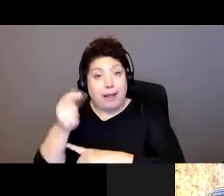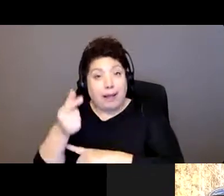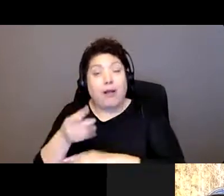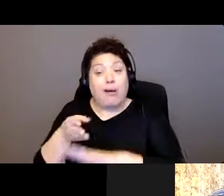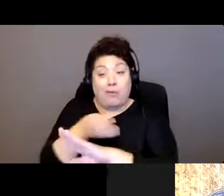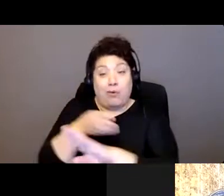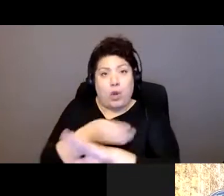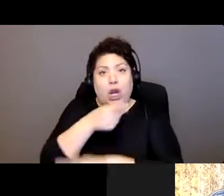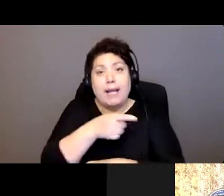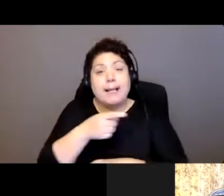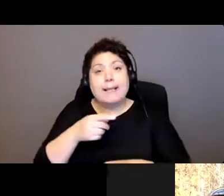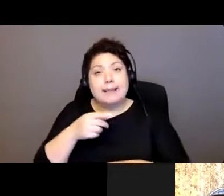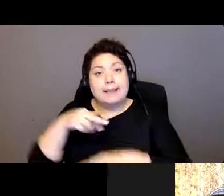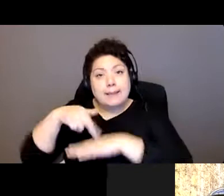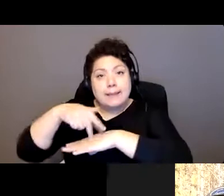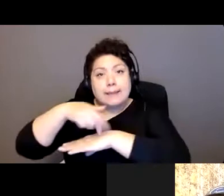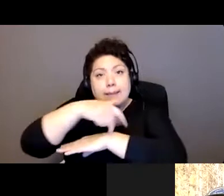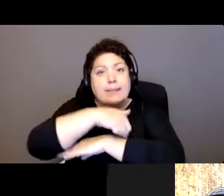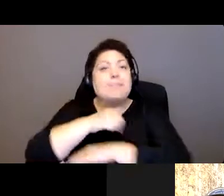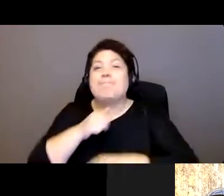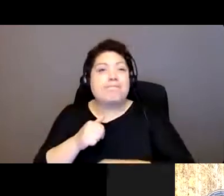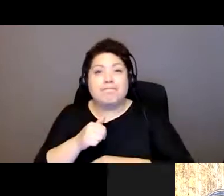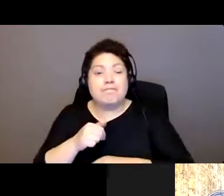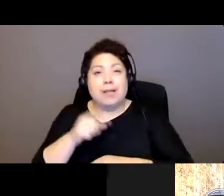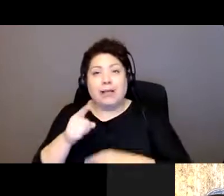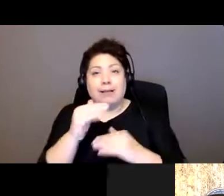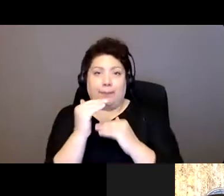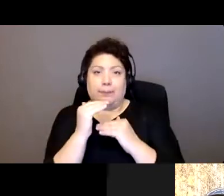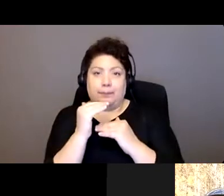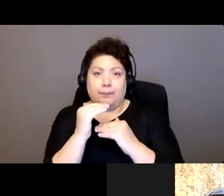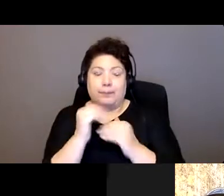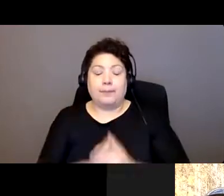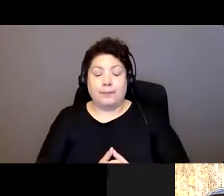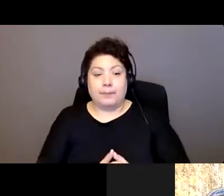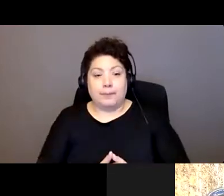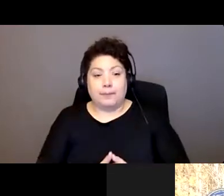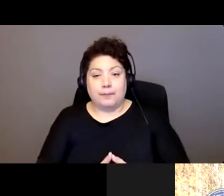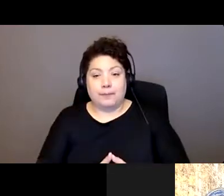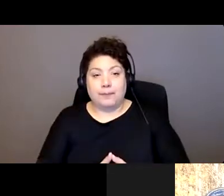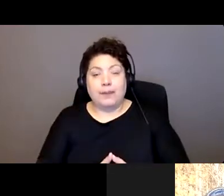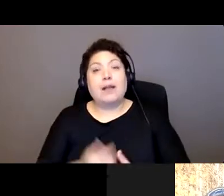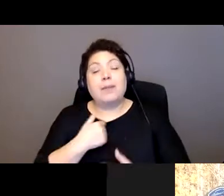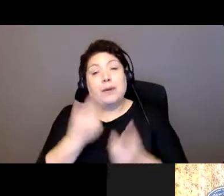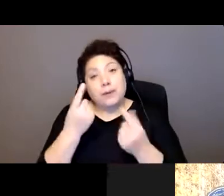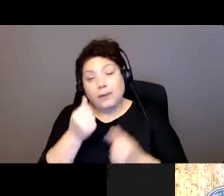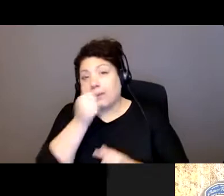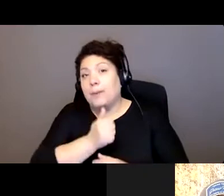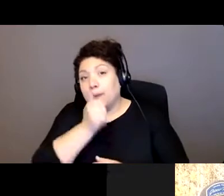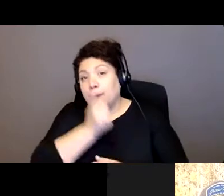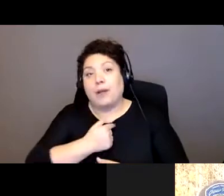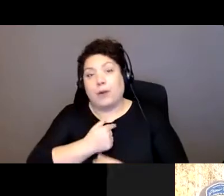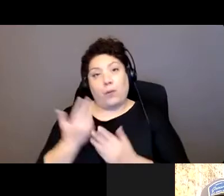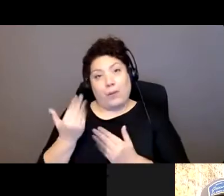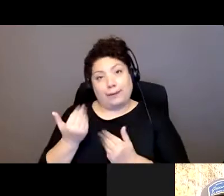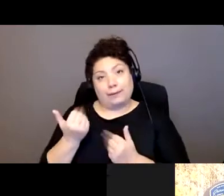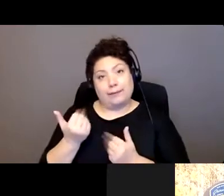say. She was not the most mobile person. Um, and so I would always hang back and walk with her because I thought it was rude.